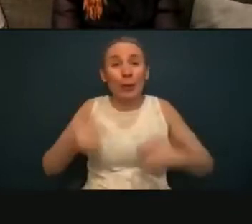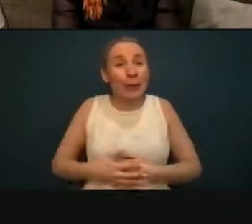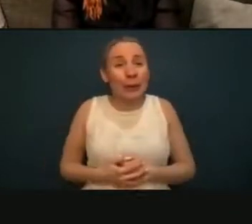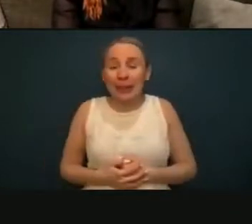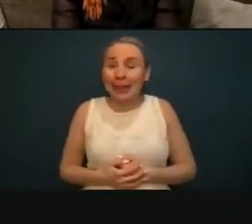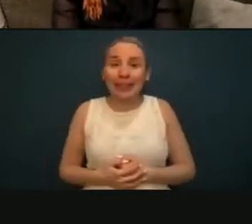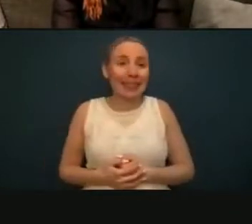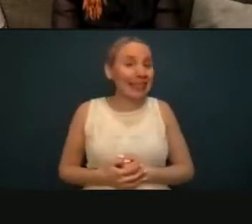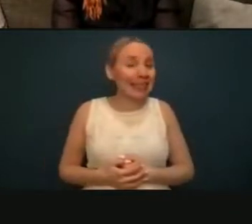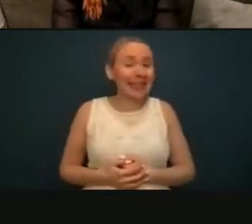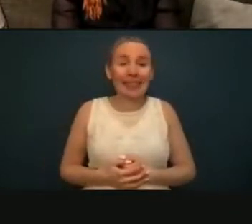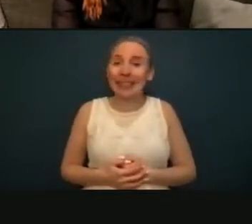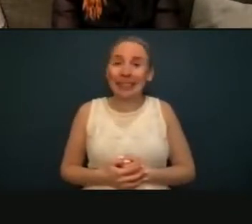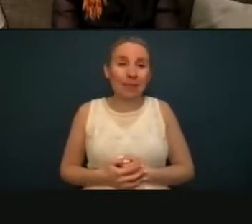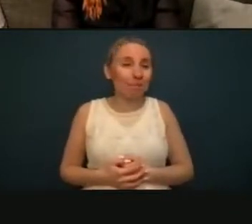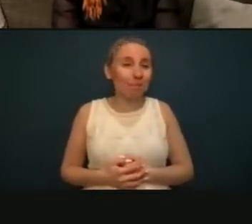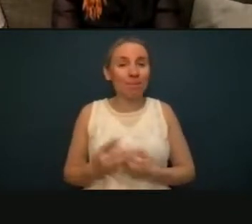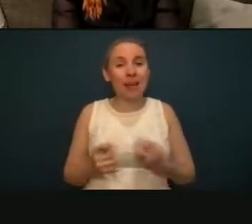then I think